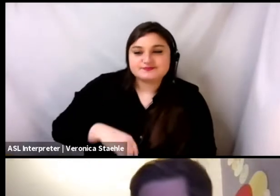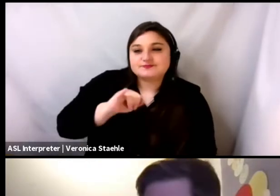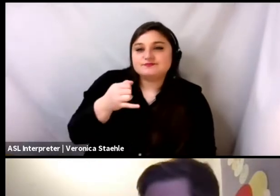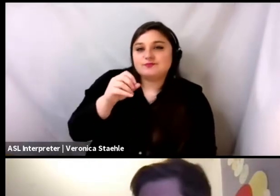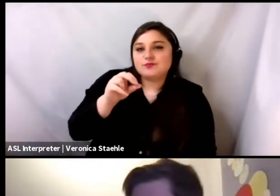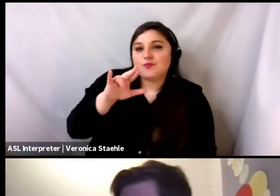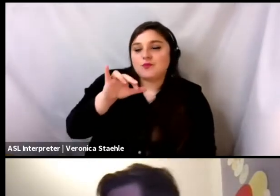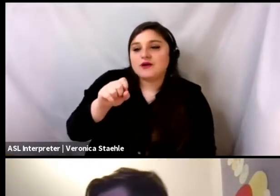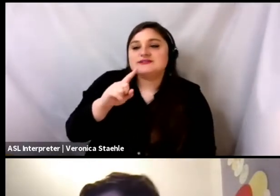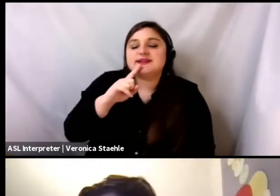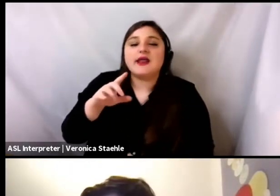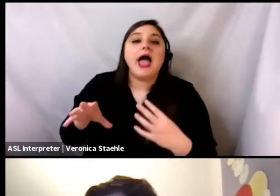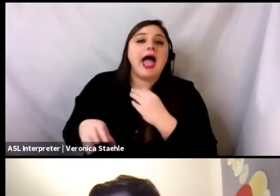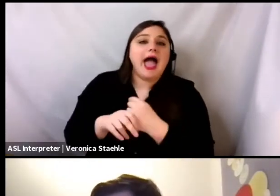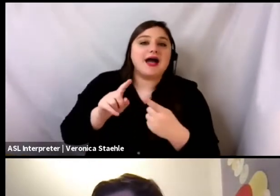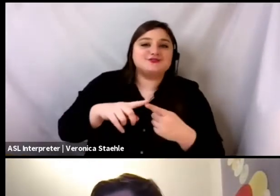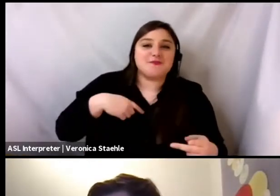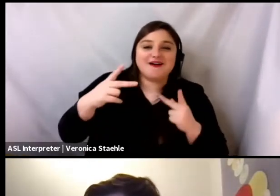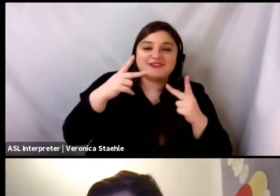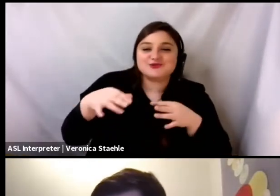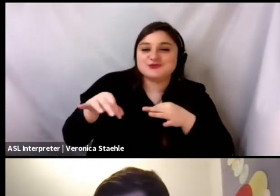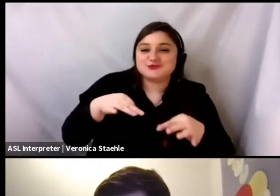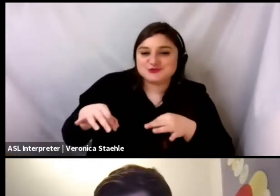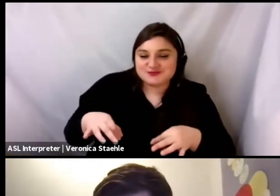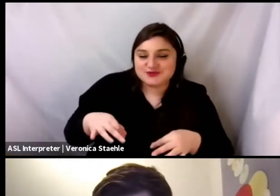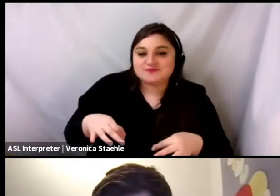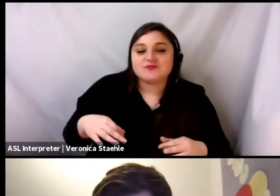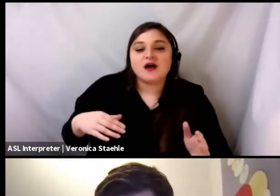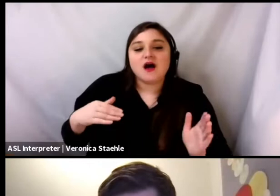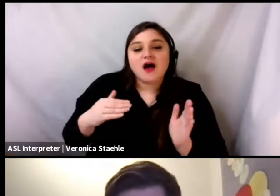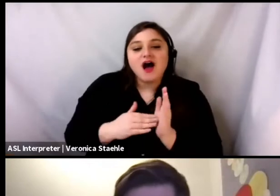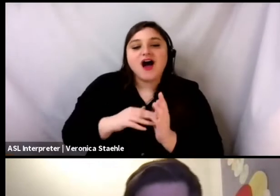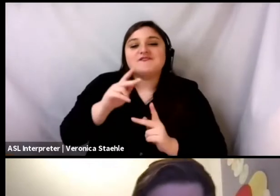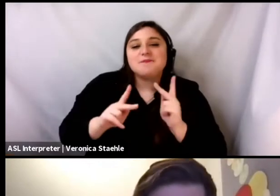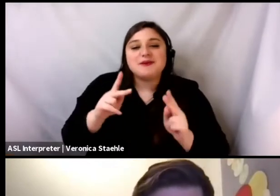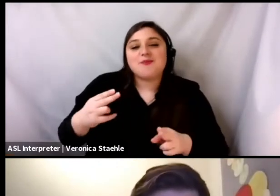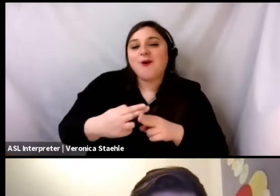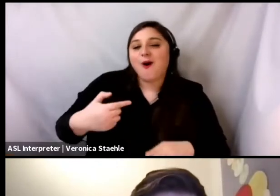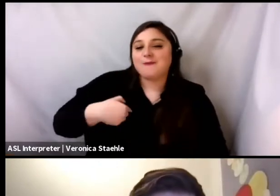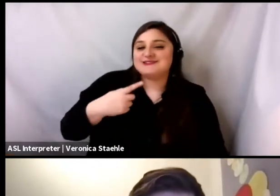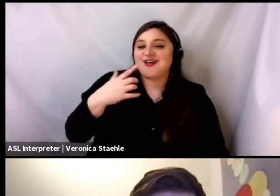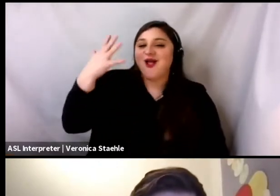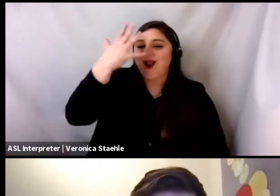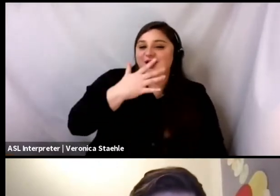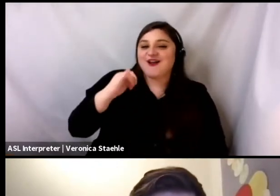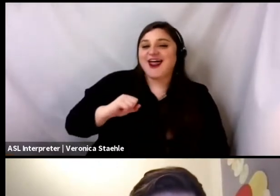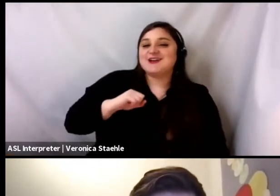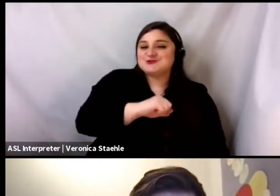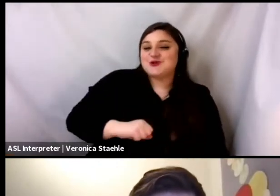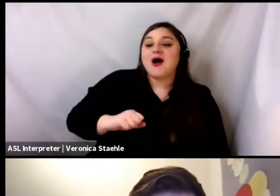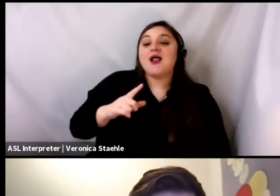visual description, people often say that Ari looks like a superhero, and me maybe like a